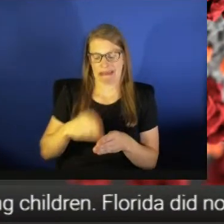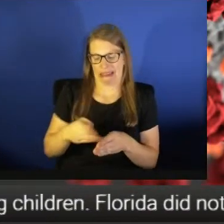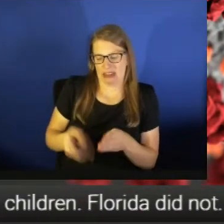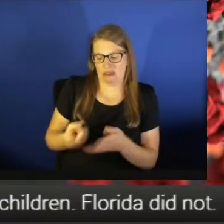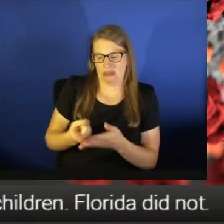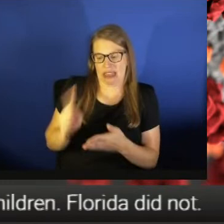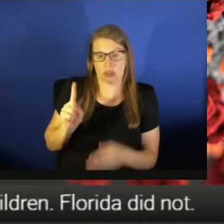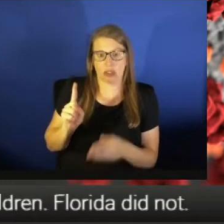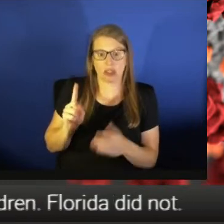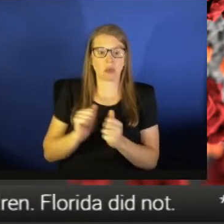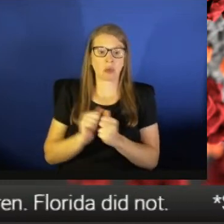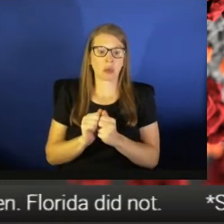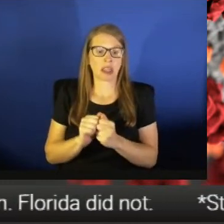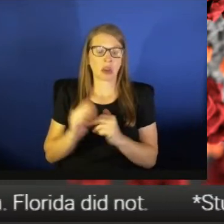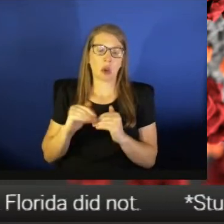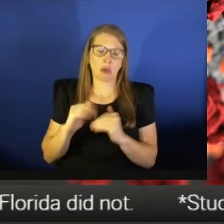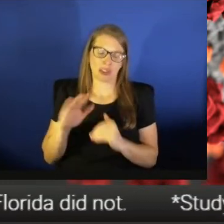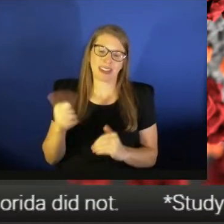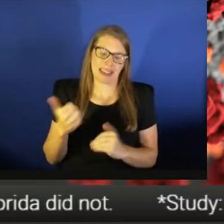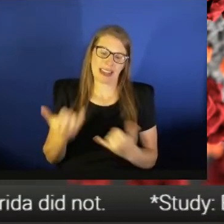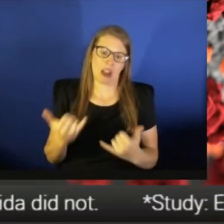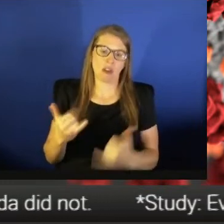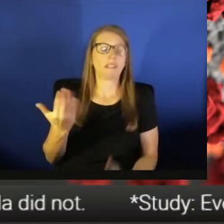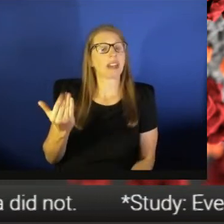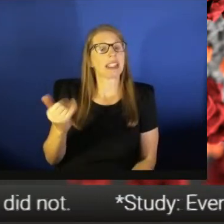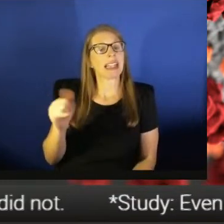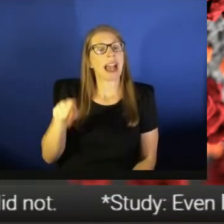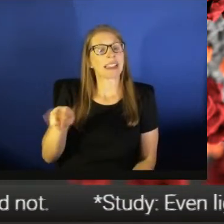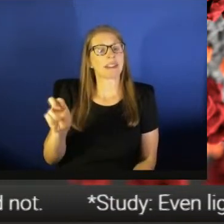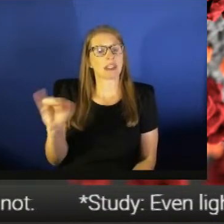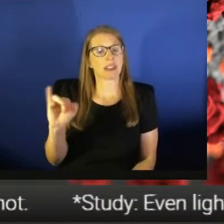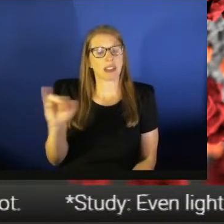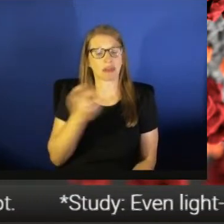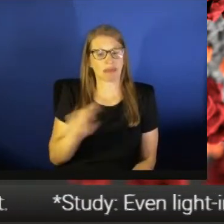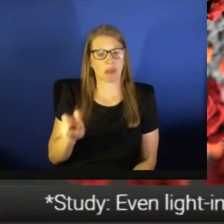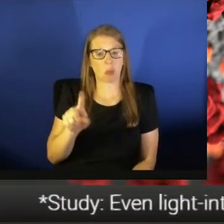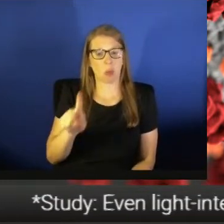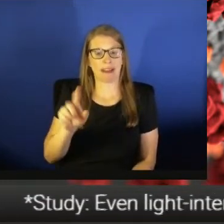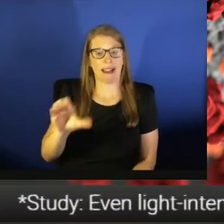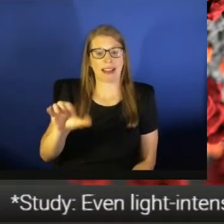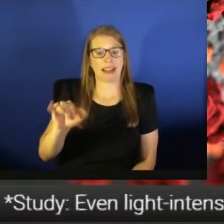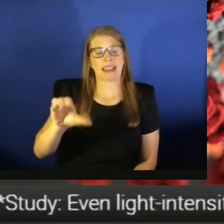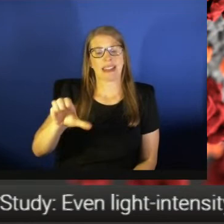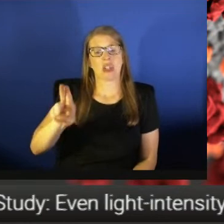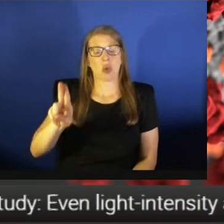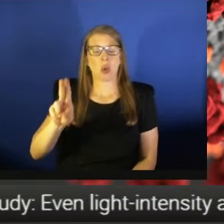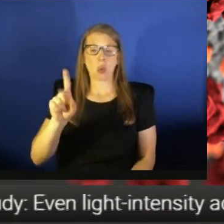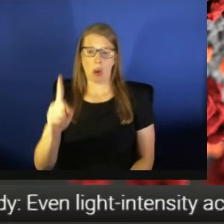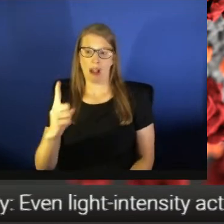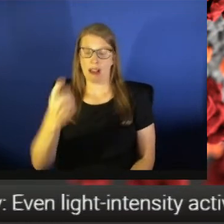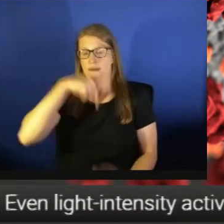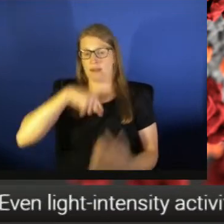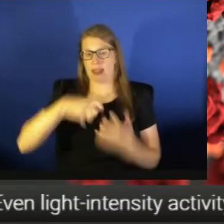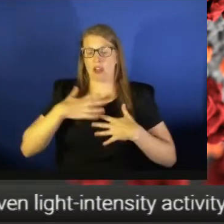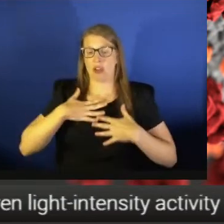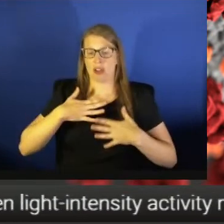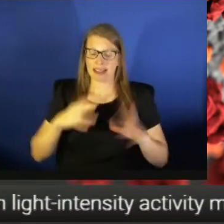with, over 10 now. We have 15 active infections, 1 in the ICU, 1 on the ventilator, 7 in that recovery